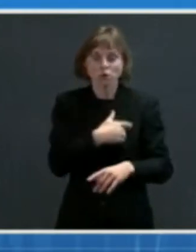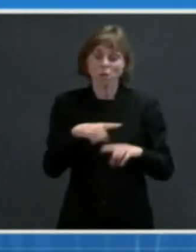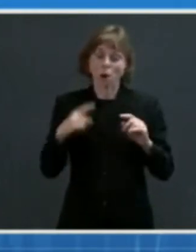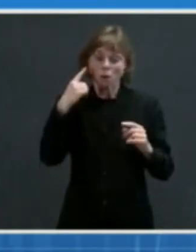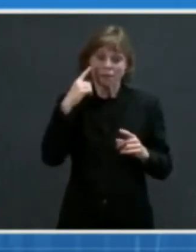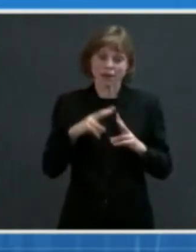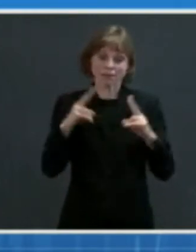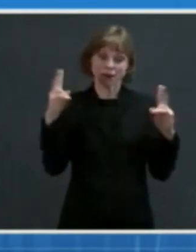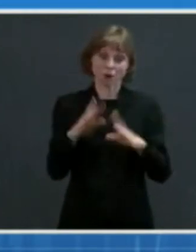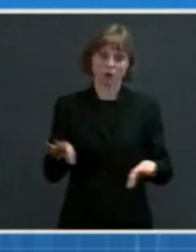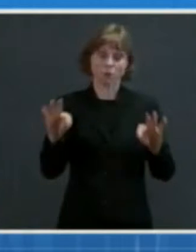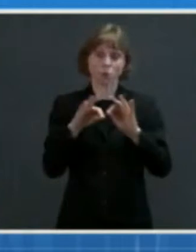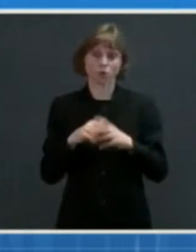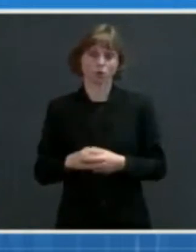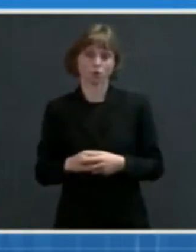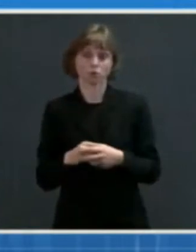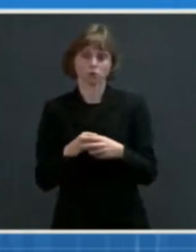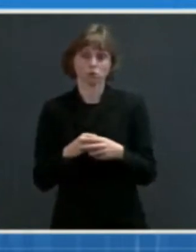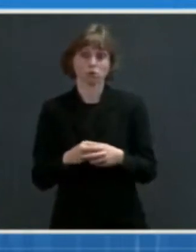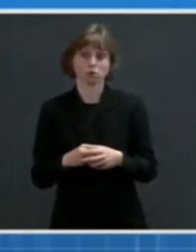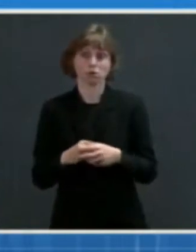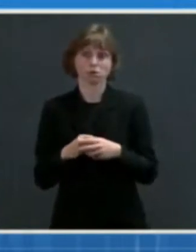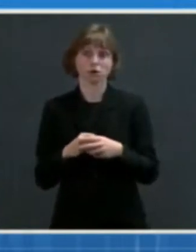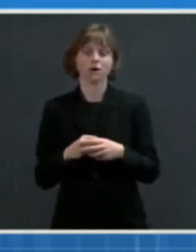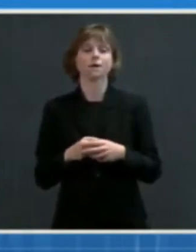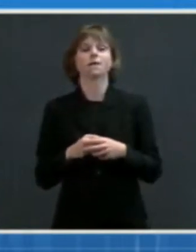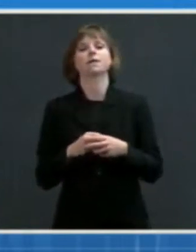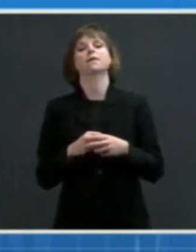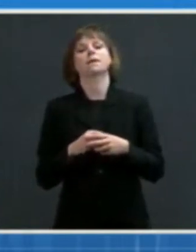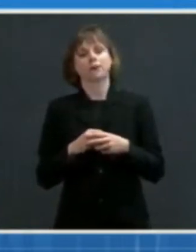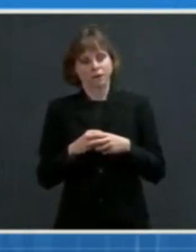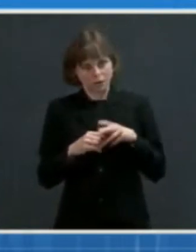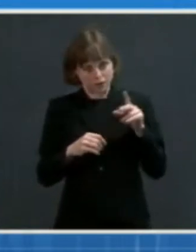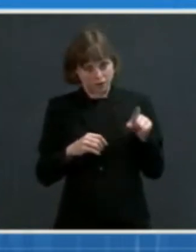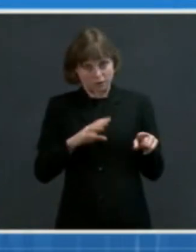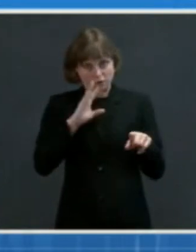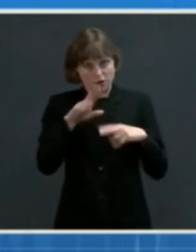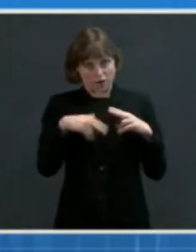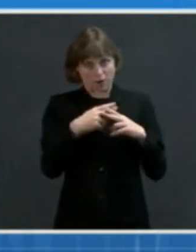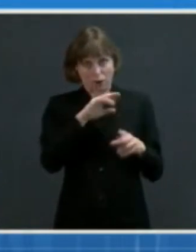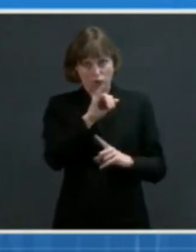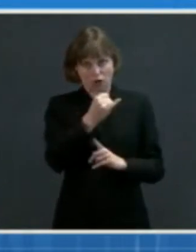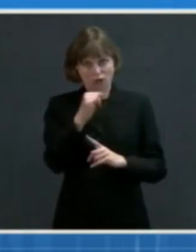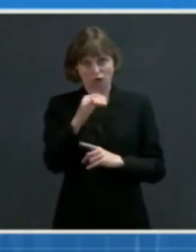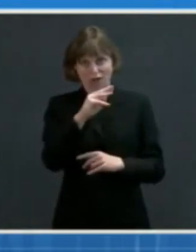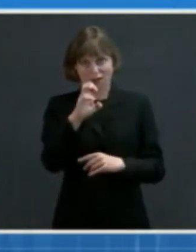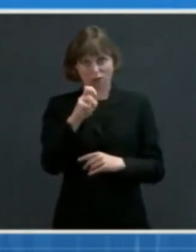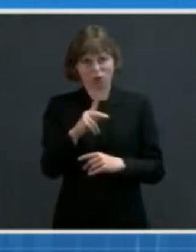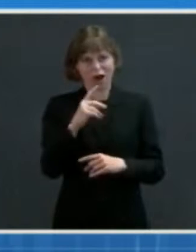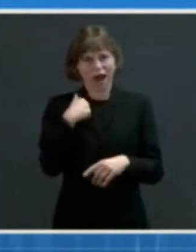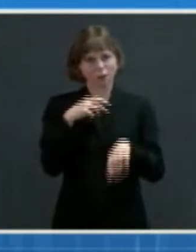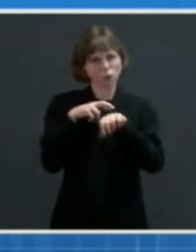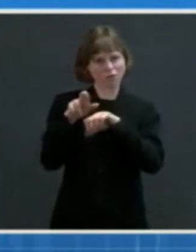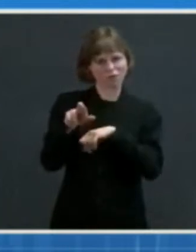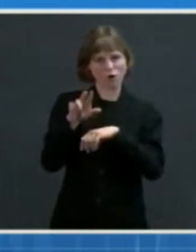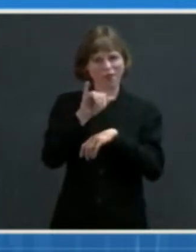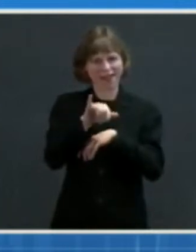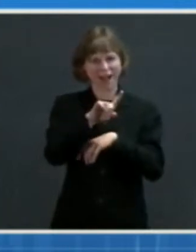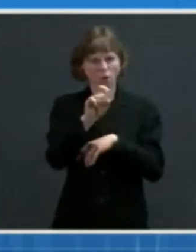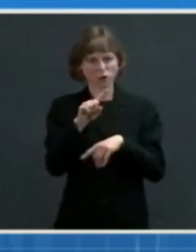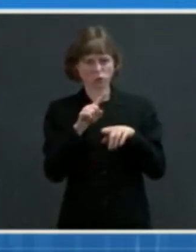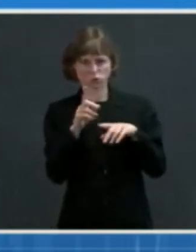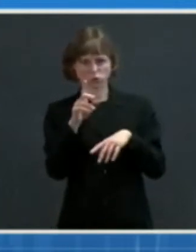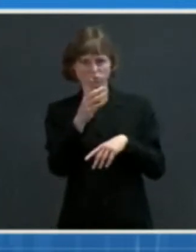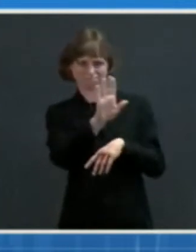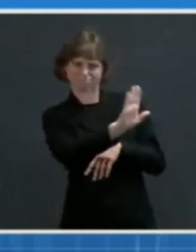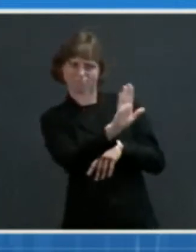terms of Johnson & Johnson and Merck, I'm going to probably defer that question to the companies.